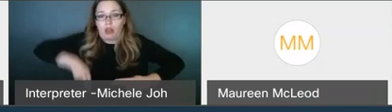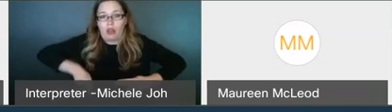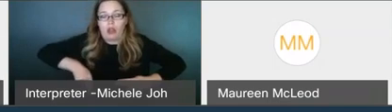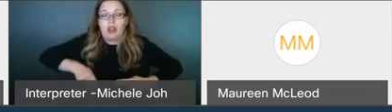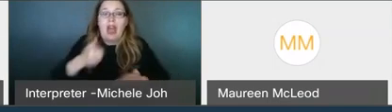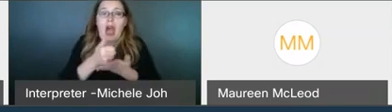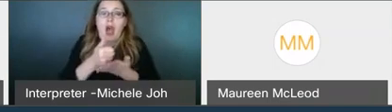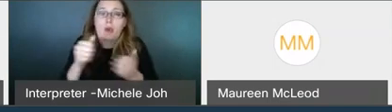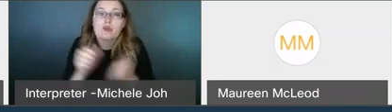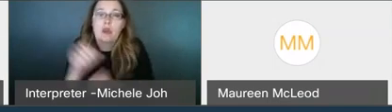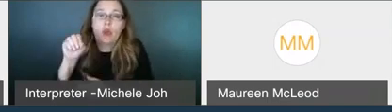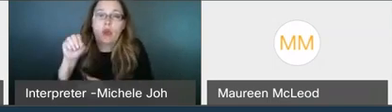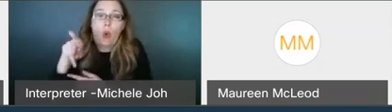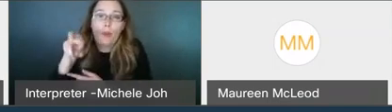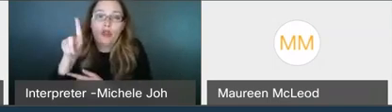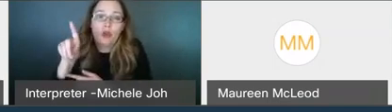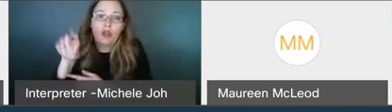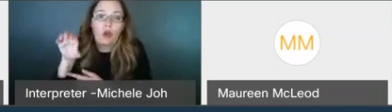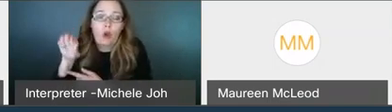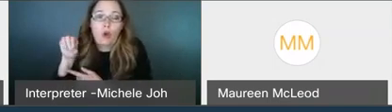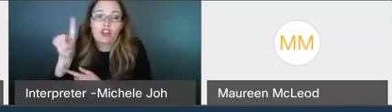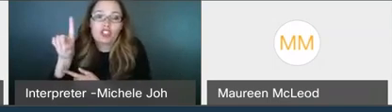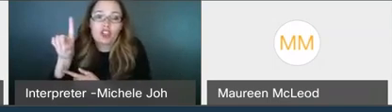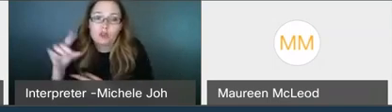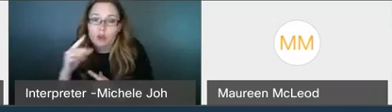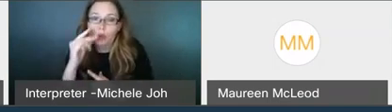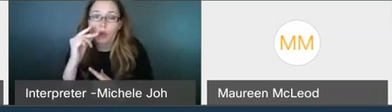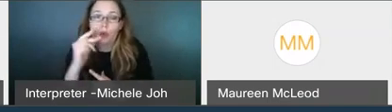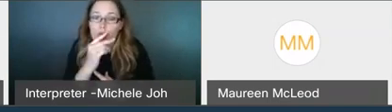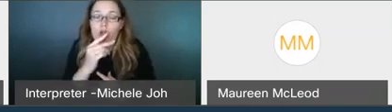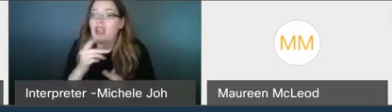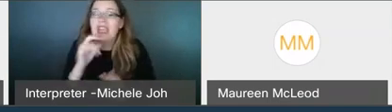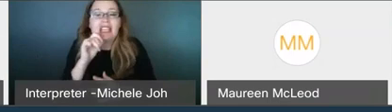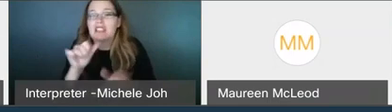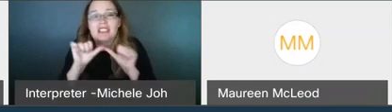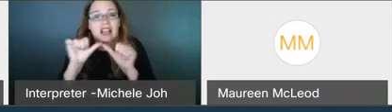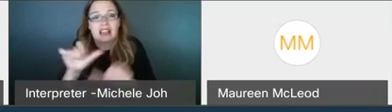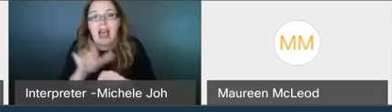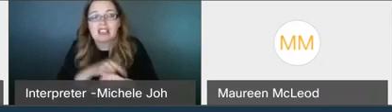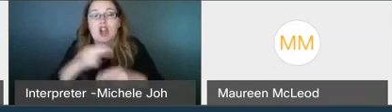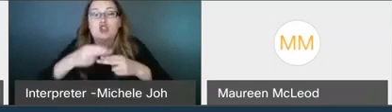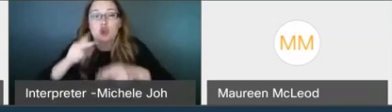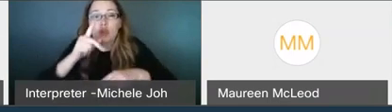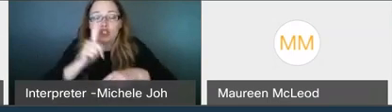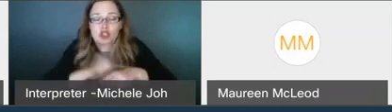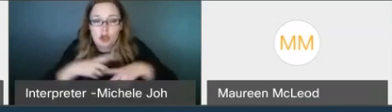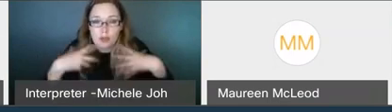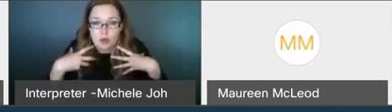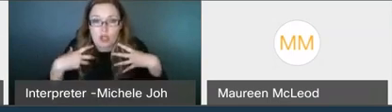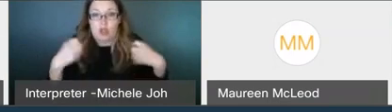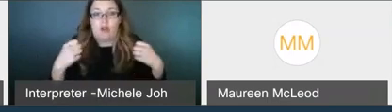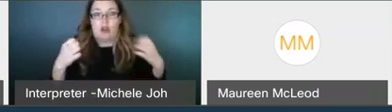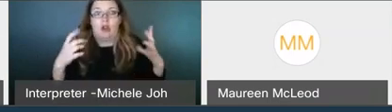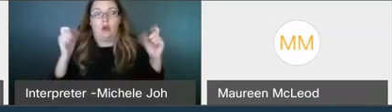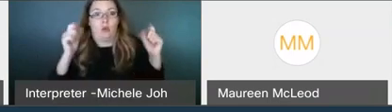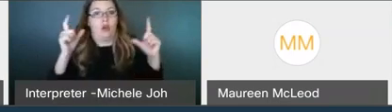only lasts in the body for 20 to 30 minutes. So it's not a long-term solution, but it's a short-term solution if someone has an overdose, and it